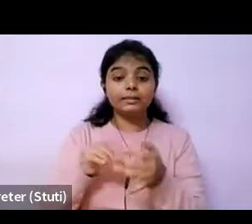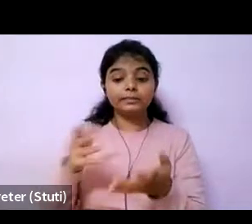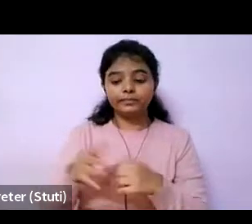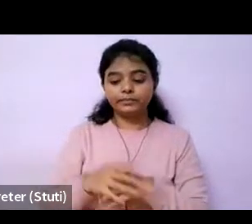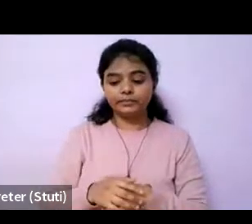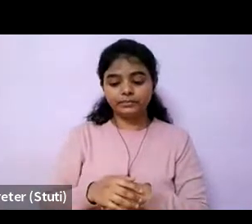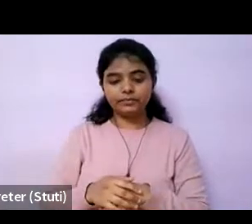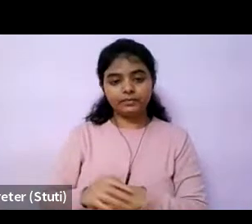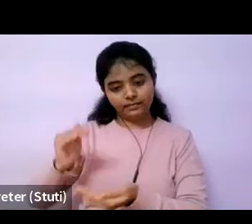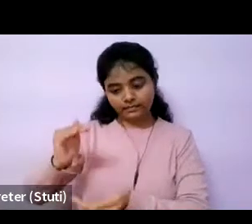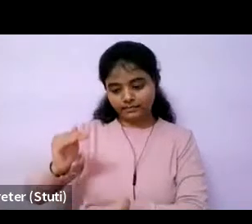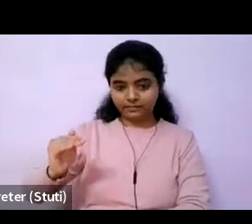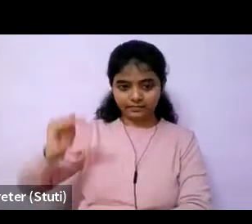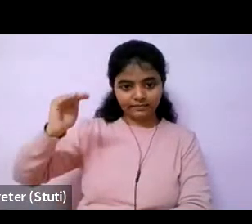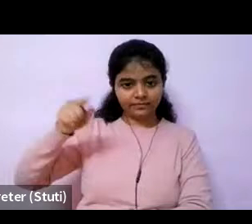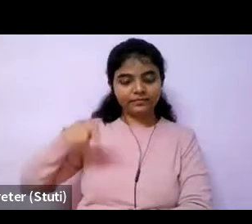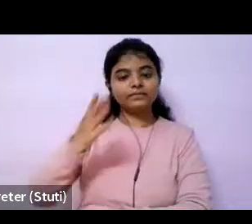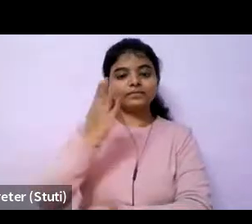with disability